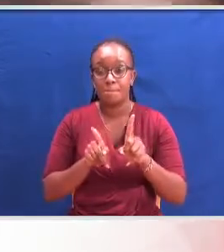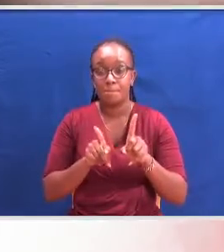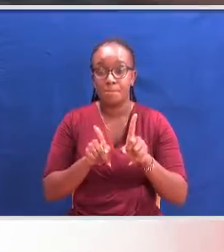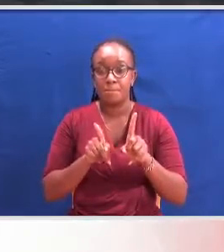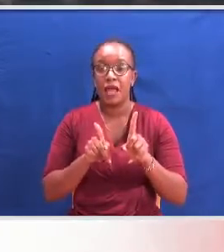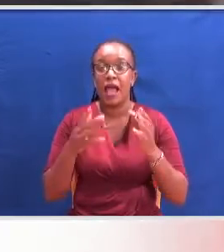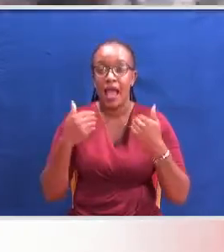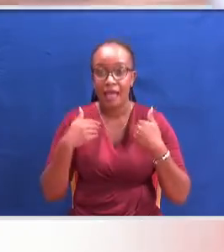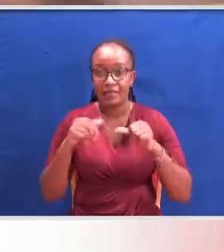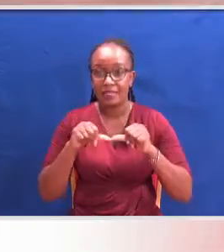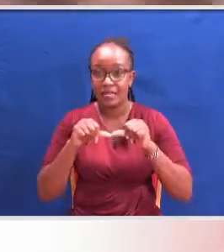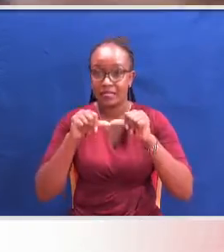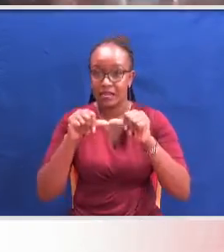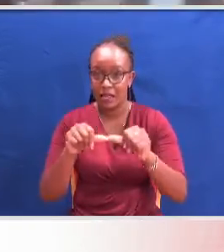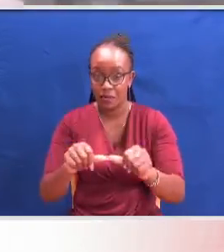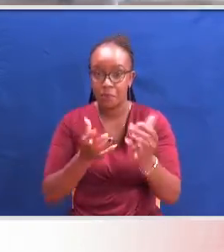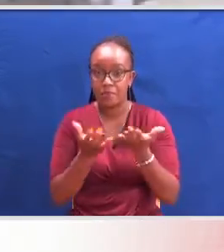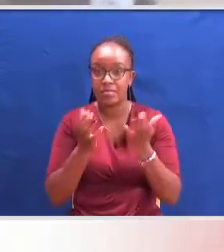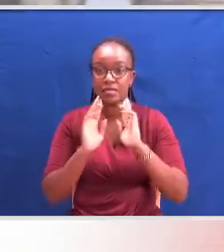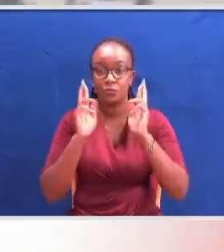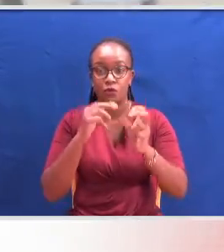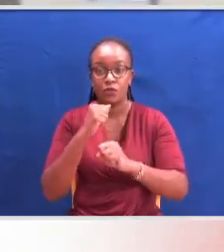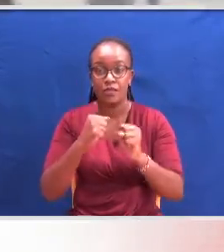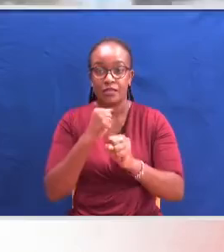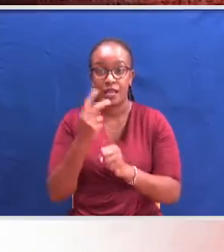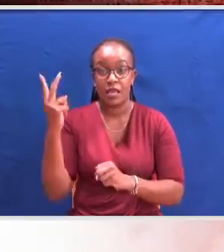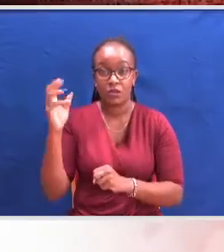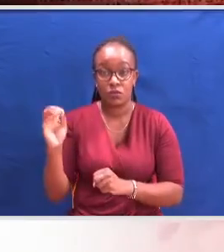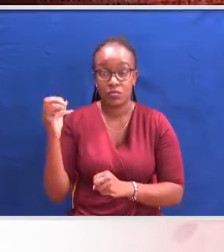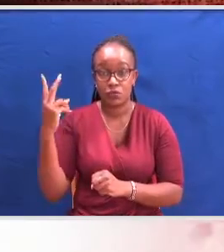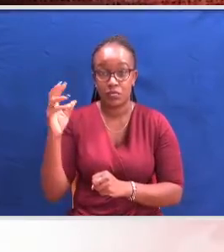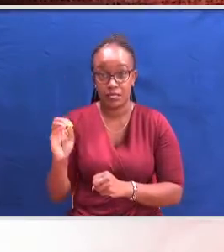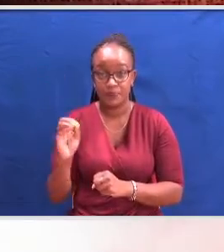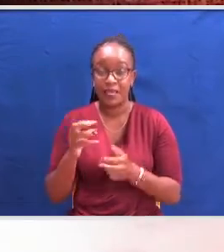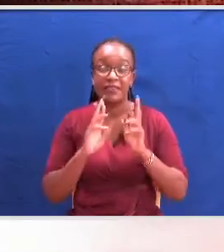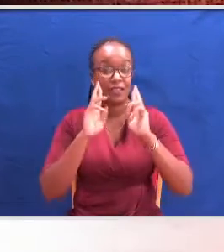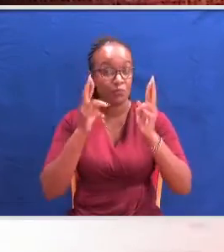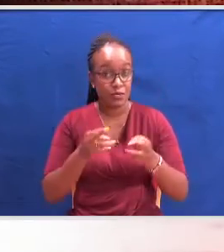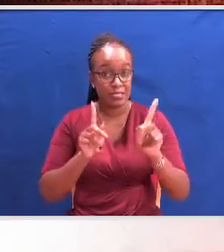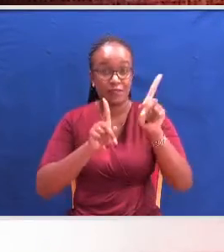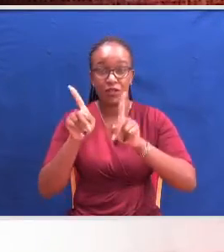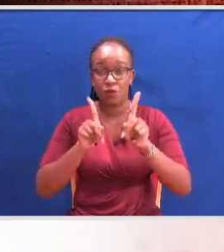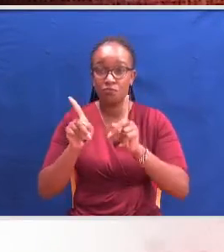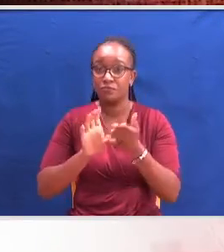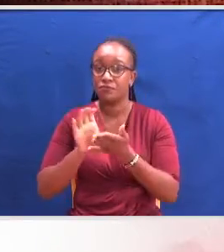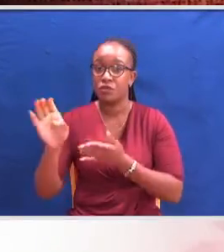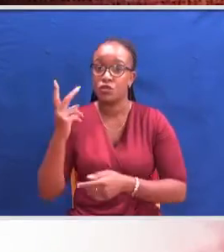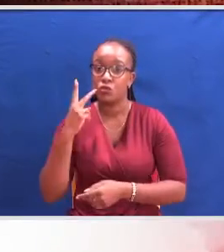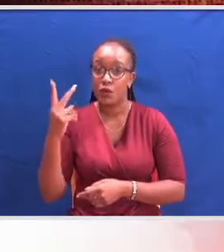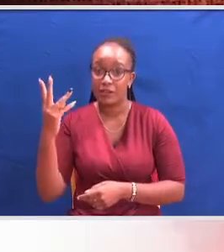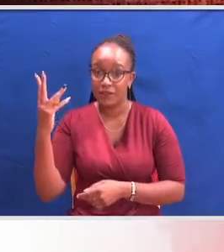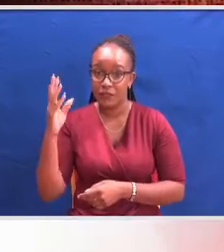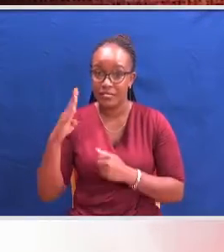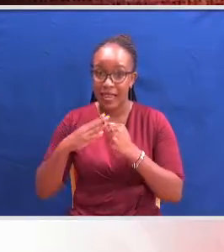their sustainable business report for the year 2020. In the report, Safaricom disbursed 249